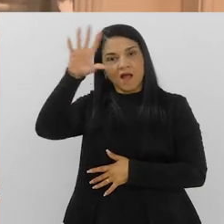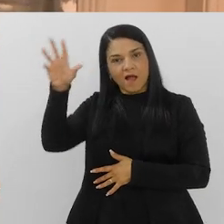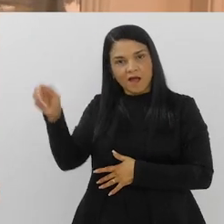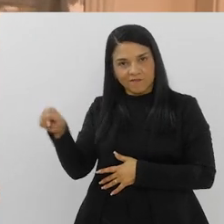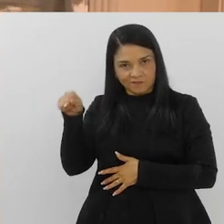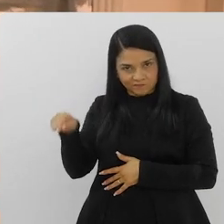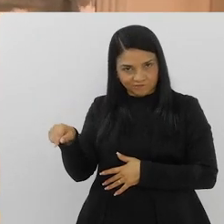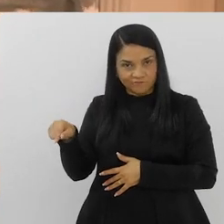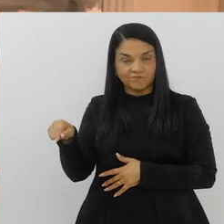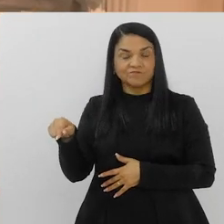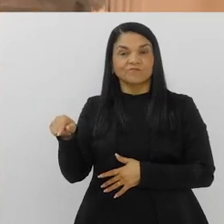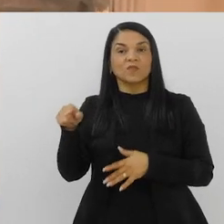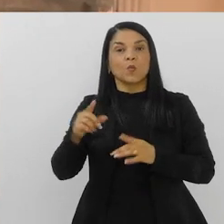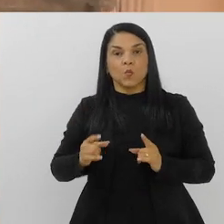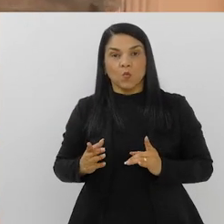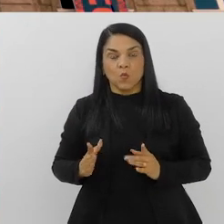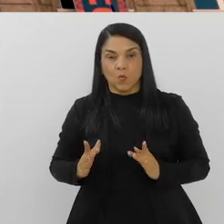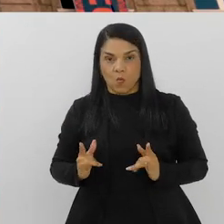and breathe.